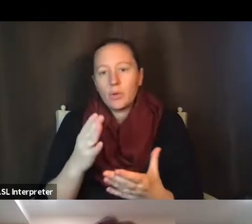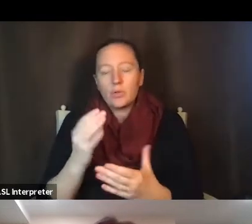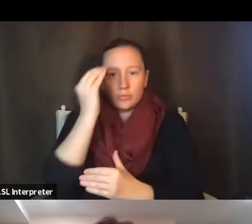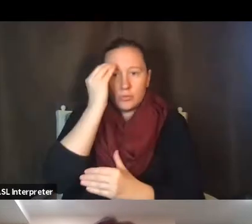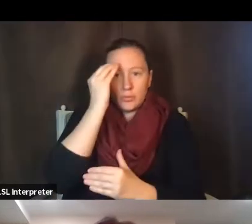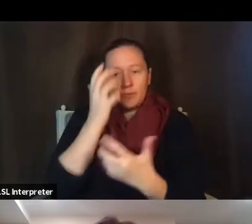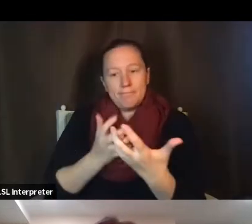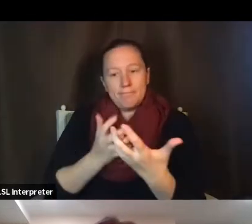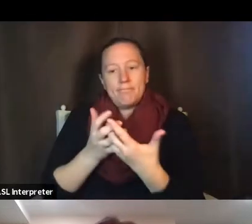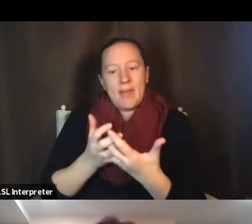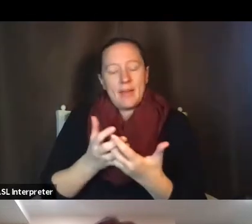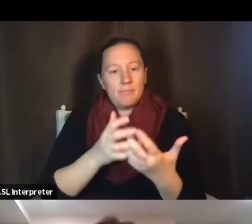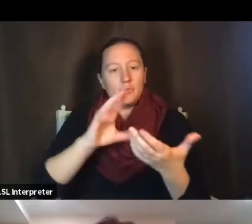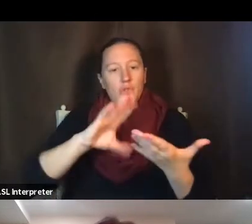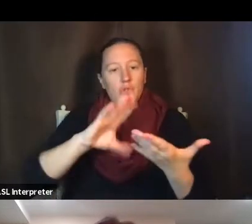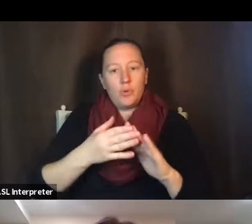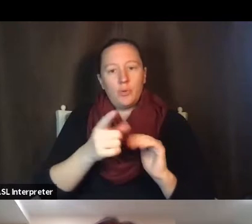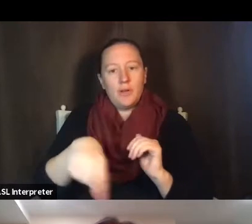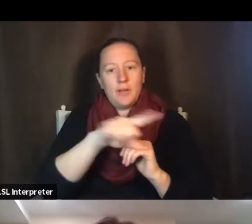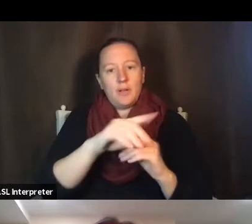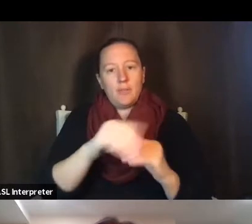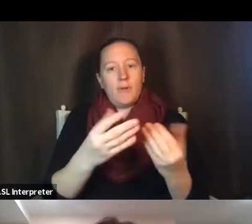match the communities that they're serving.